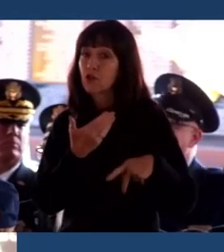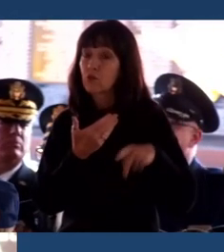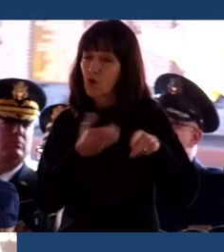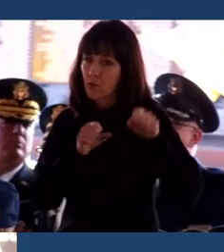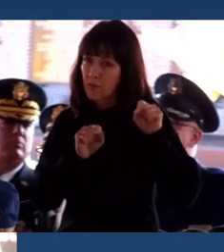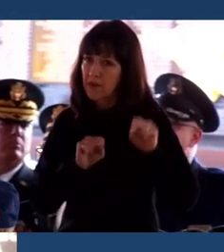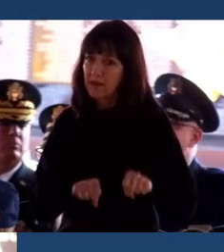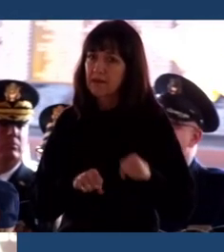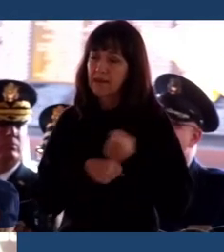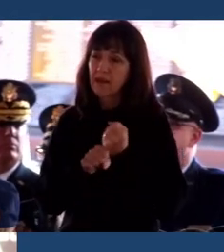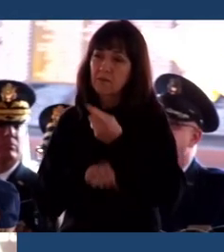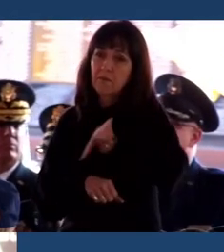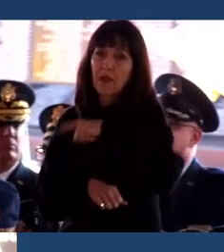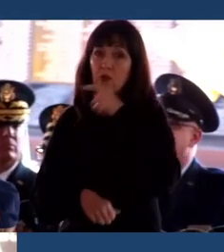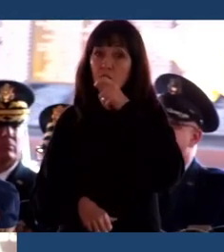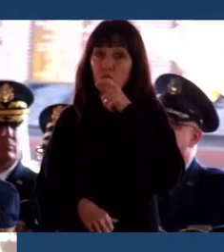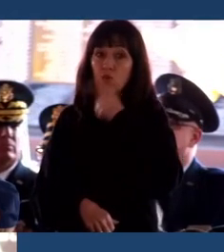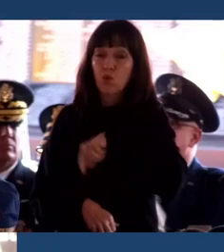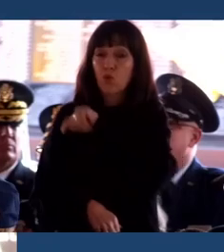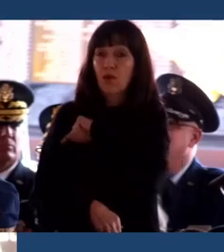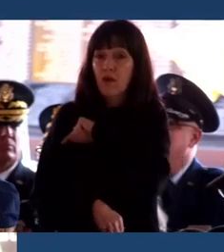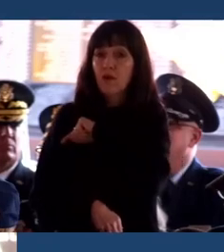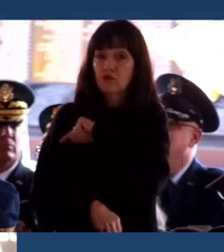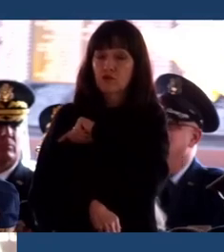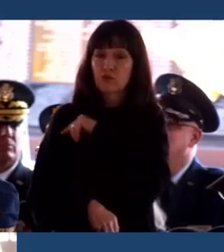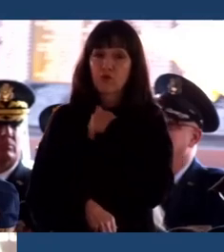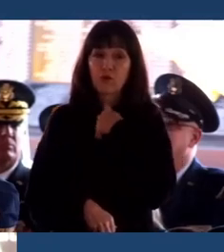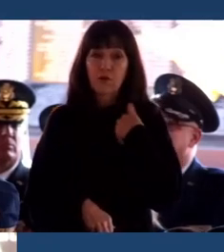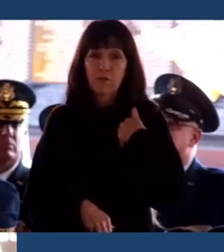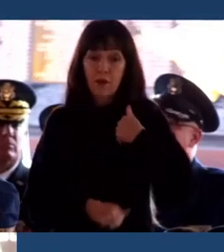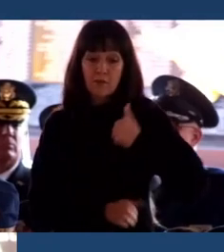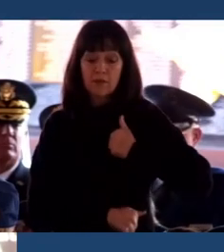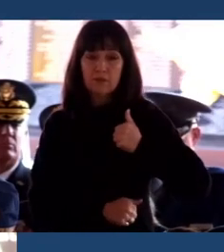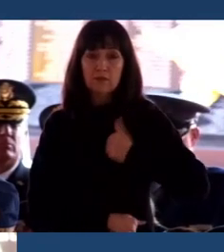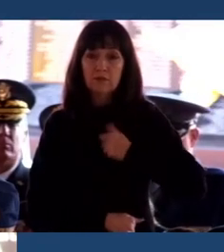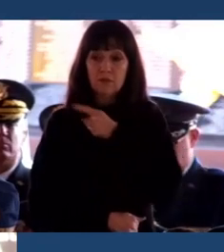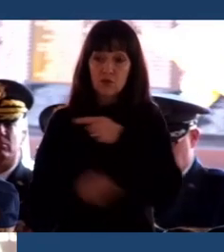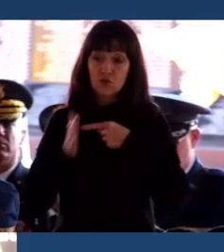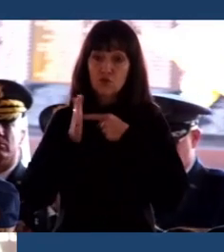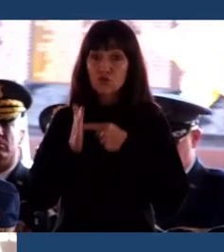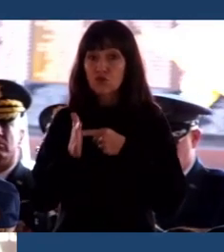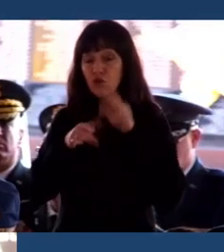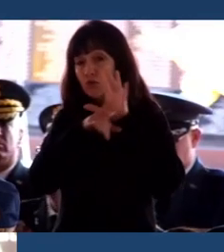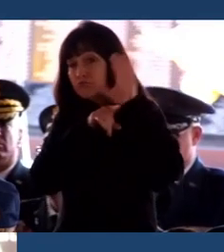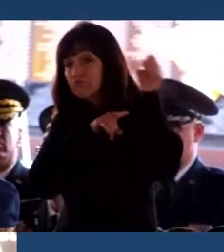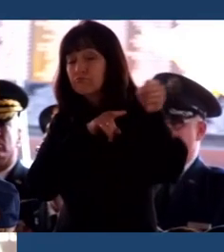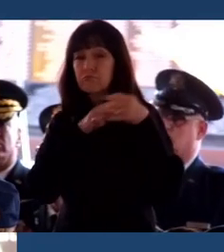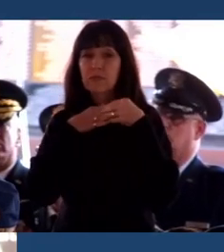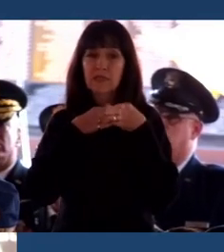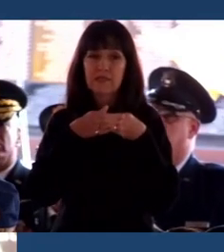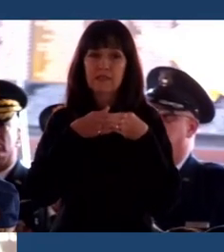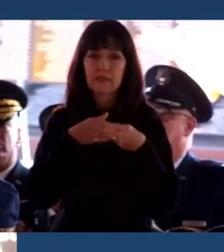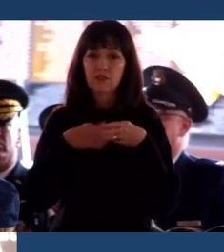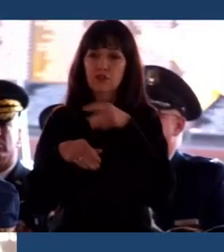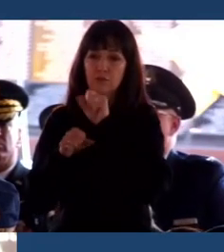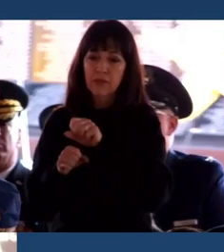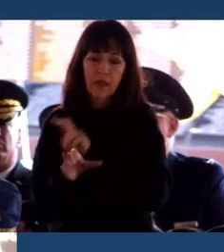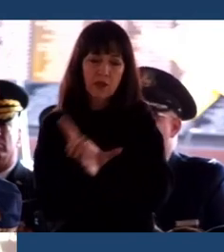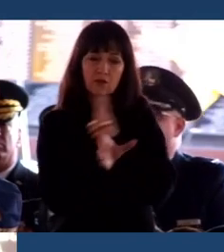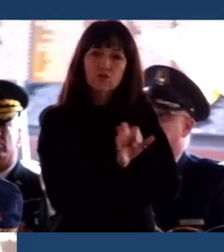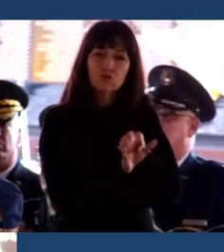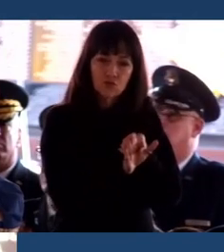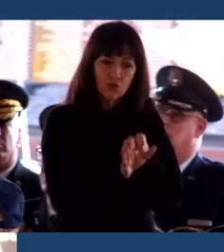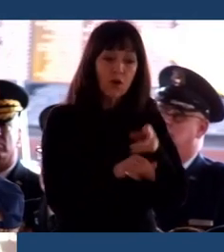enables eligible enlisted members who demonstrate outstanding leadership abilities to fill vacant